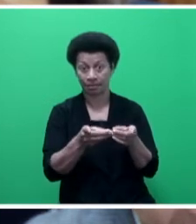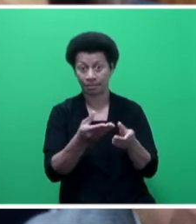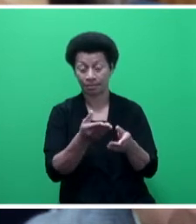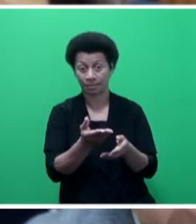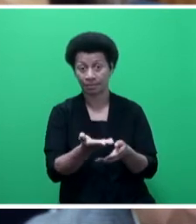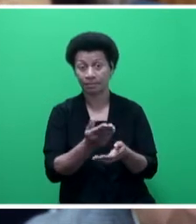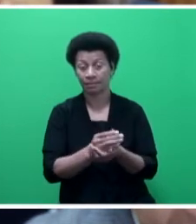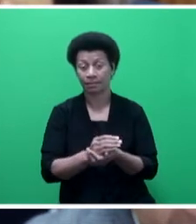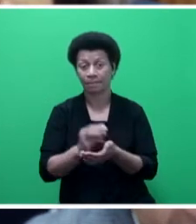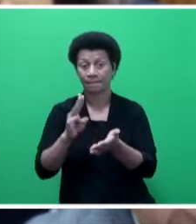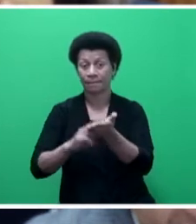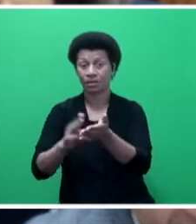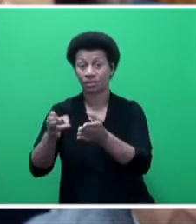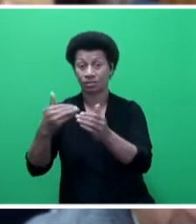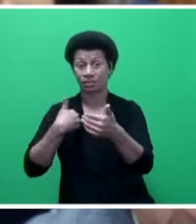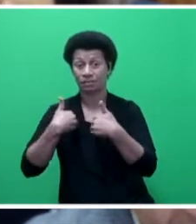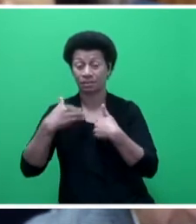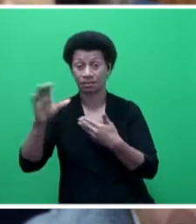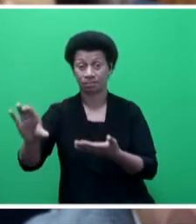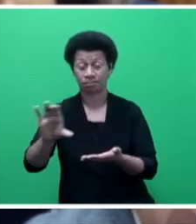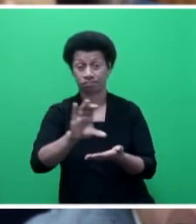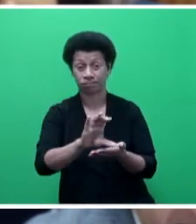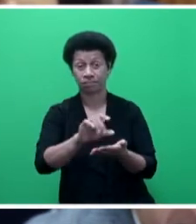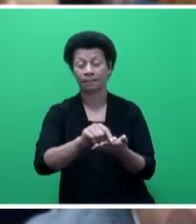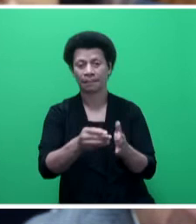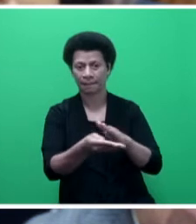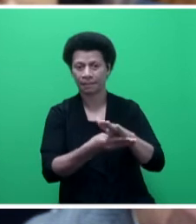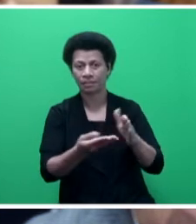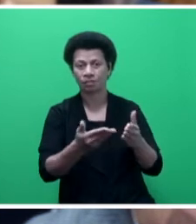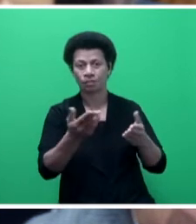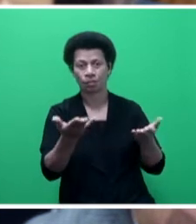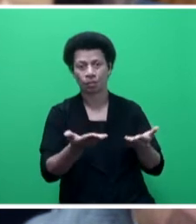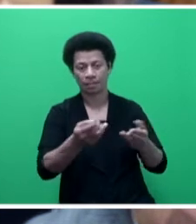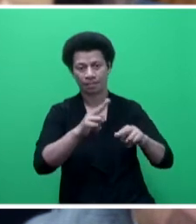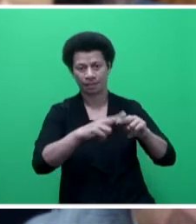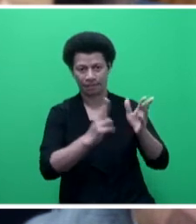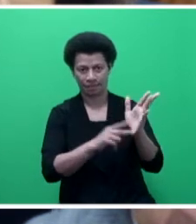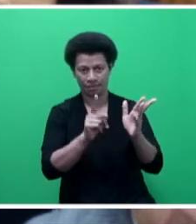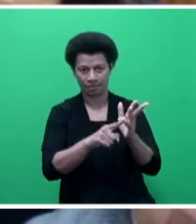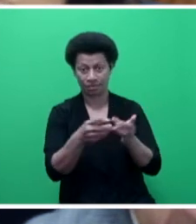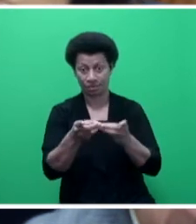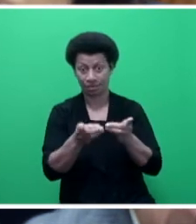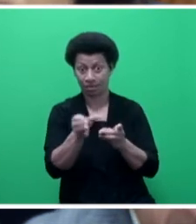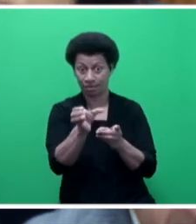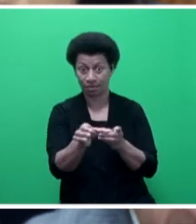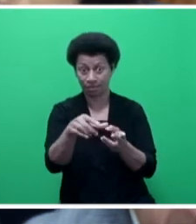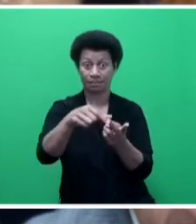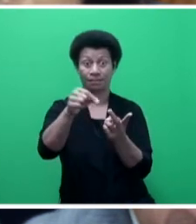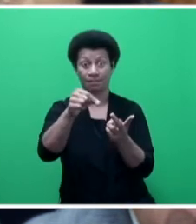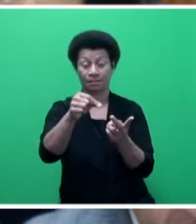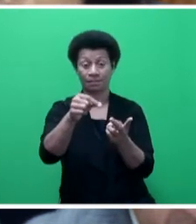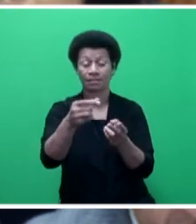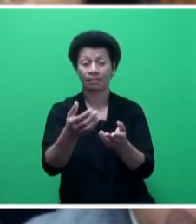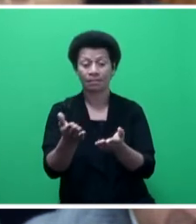Monash University, who will be based at FNU. Once the director is appointed, sir, it will be he or she will be tasked